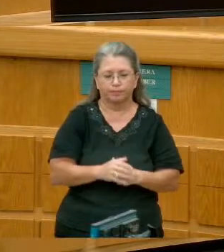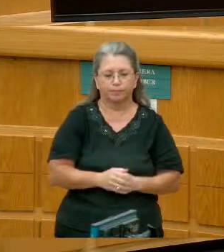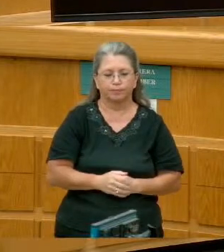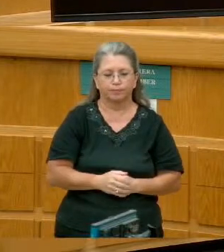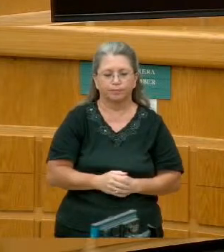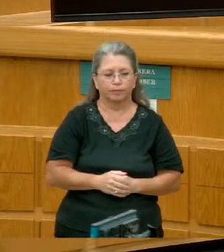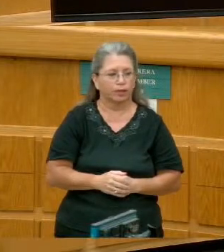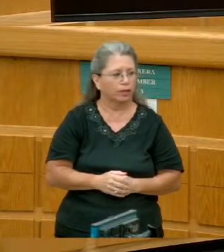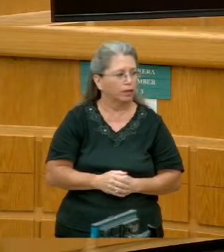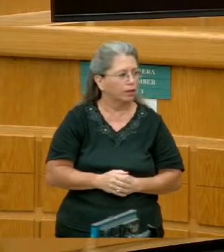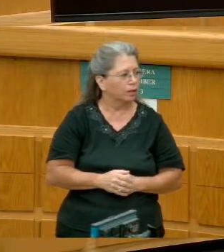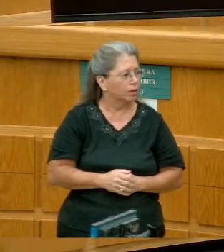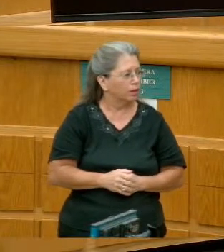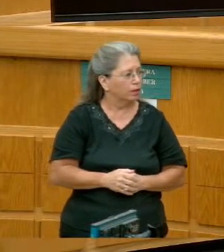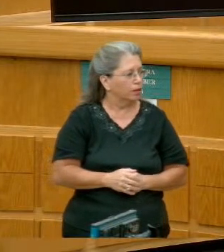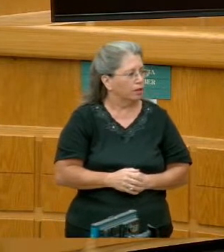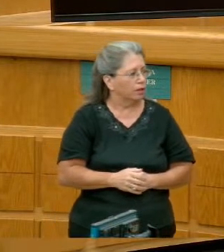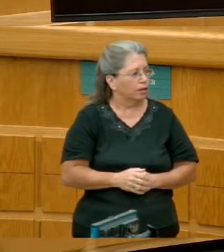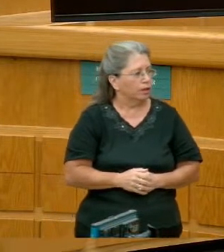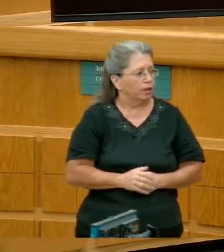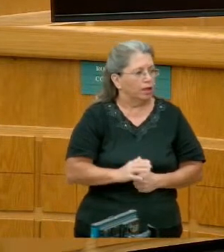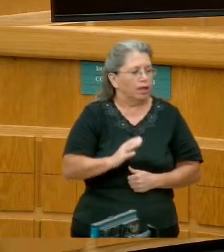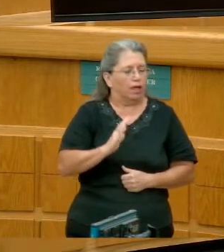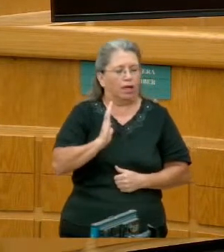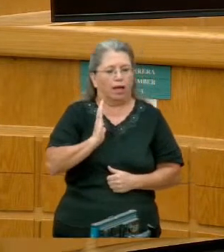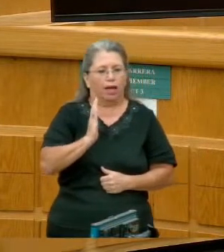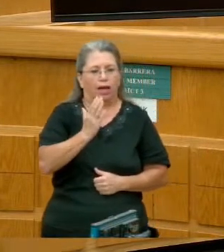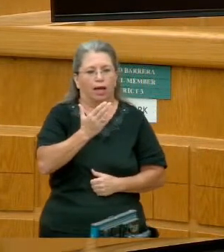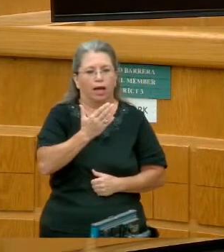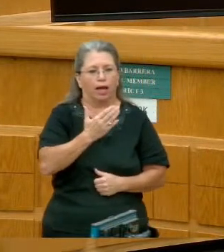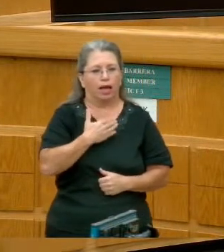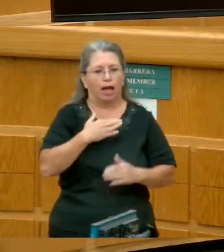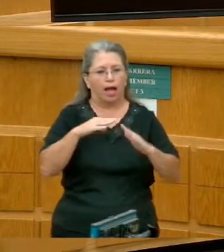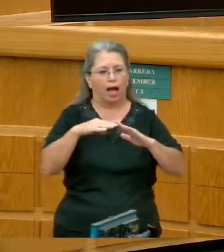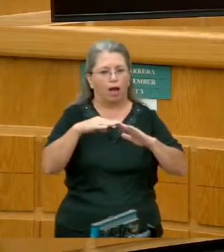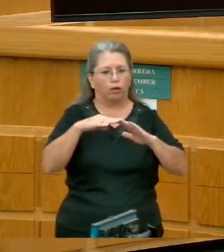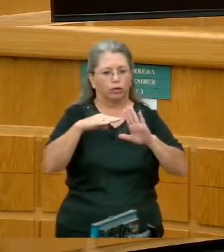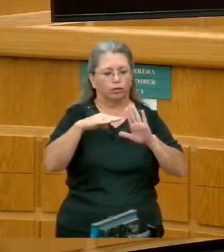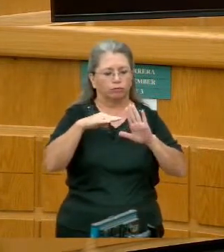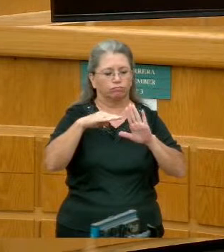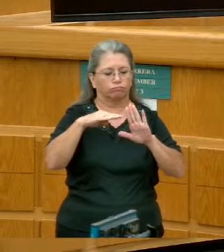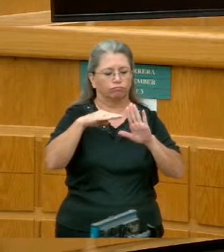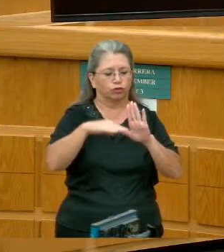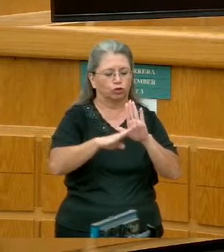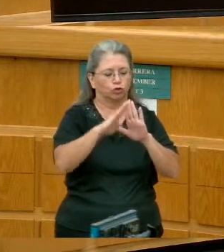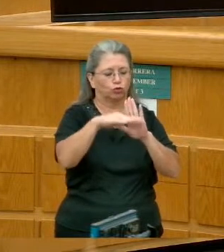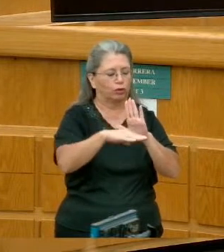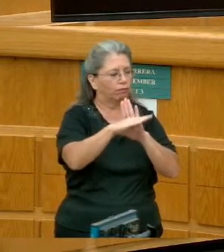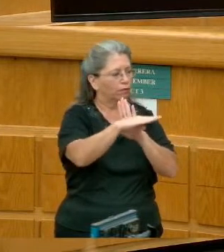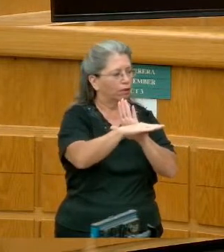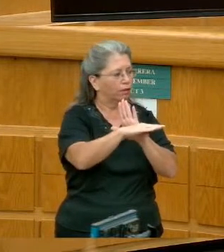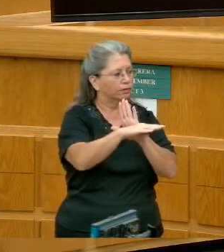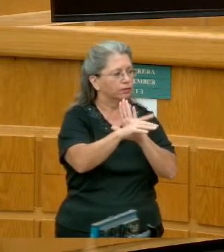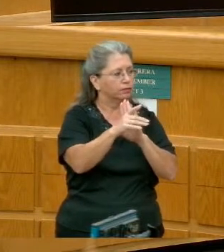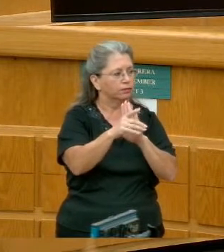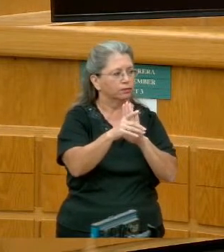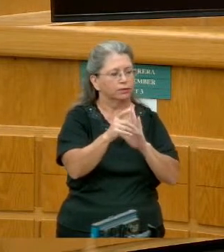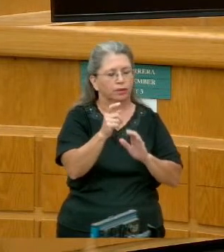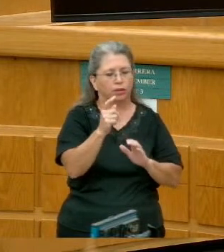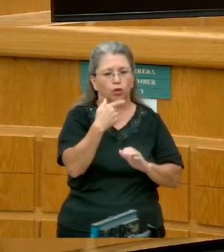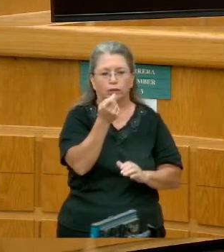trend line looks a little bit decent here, and we're not sure if this is the beginning of the turn of the curve or not, but with today's